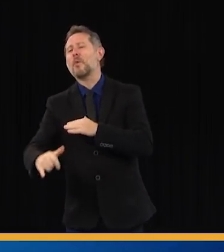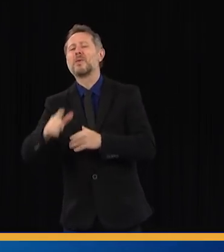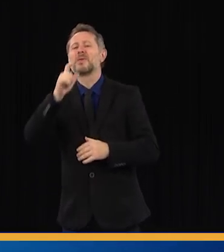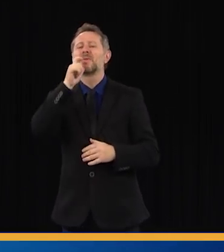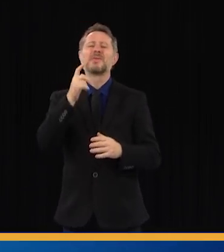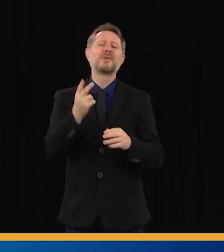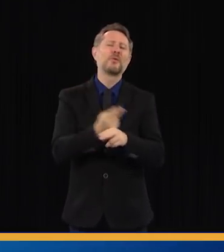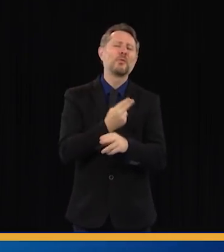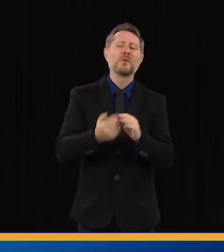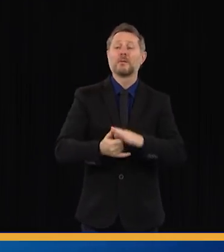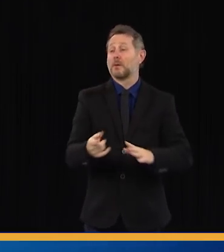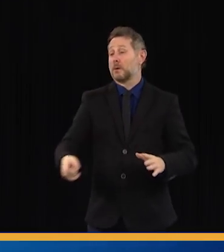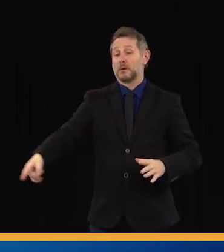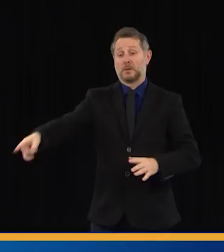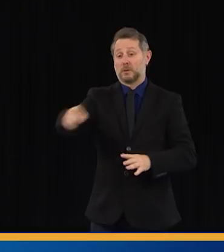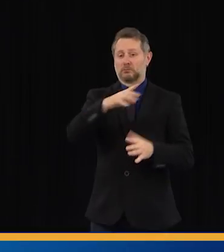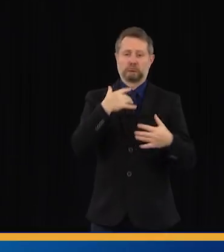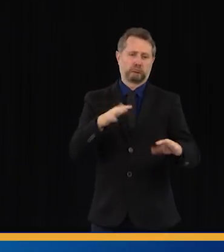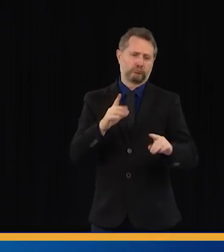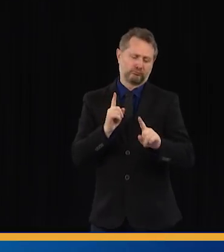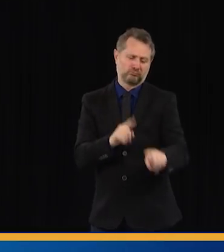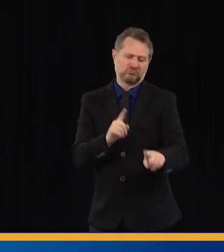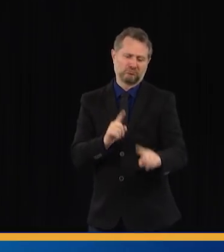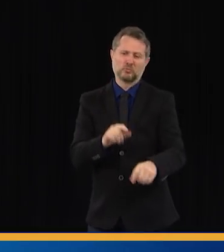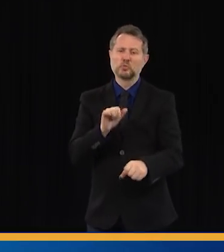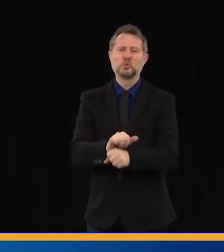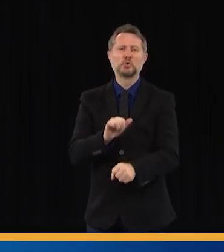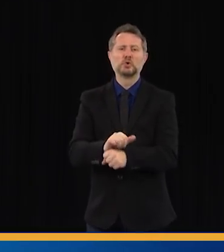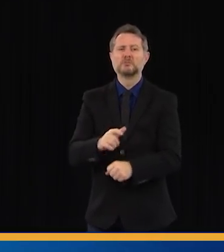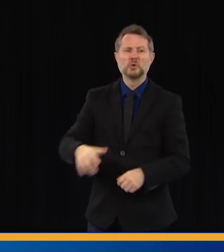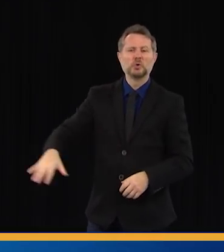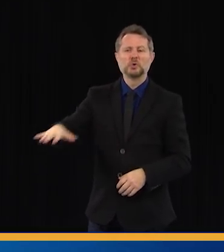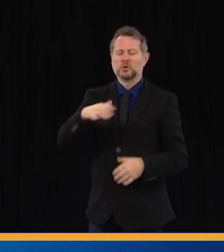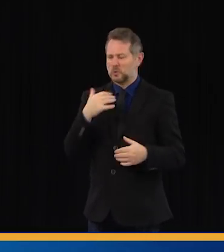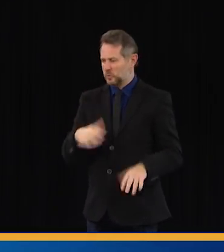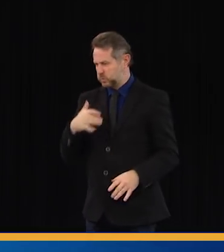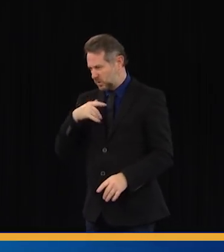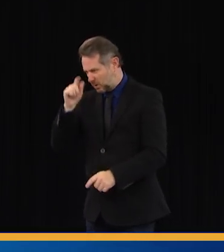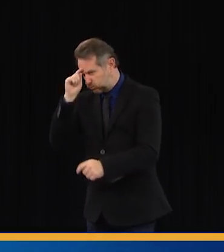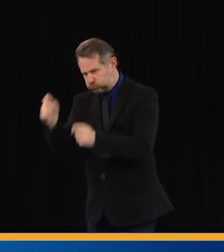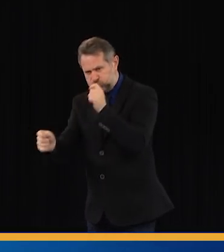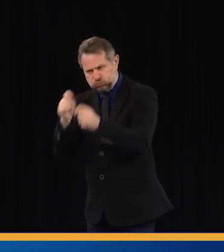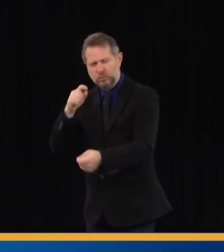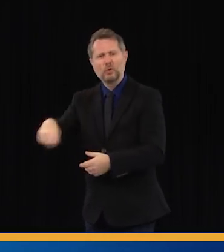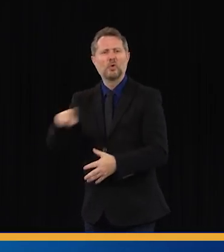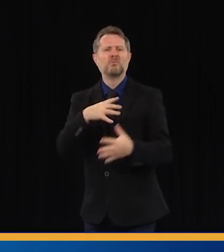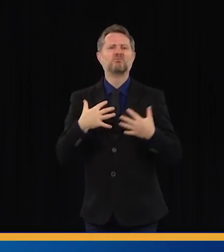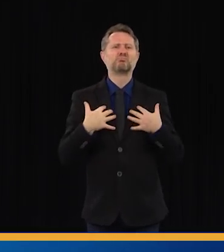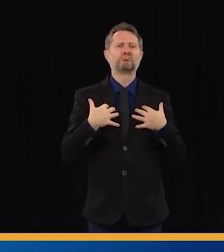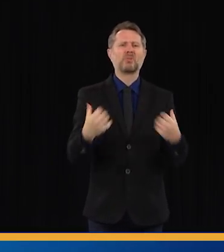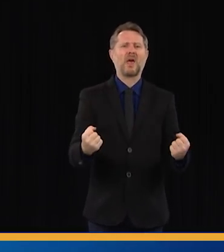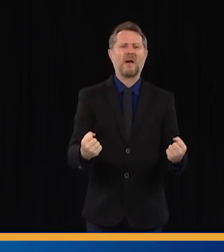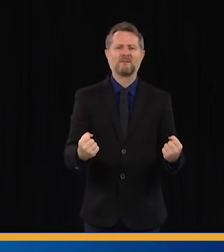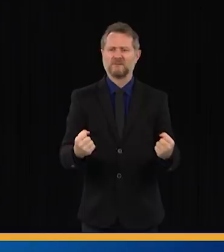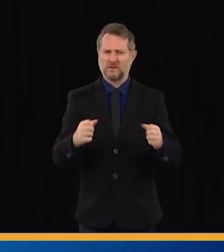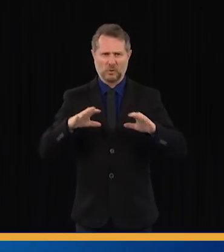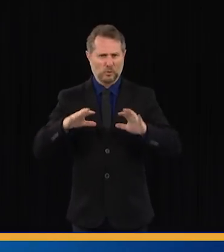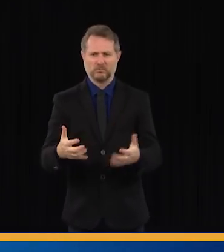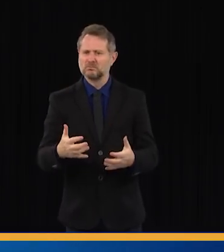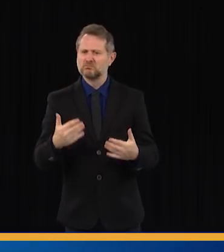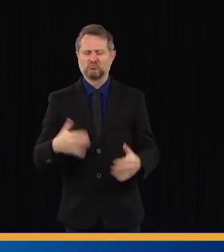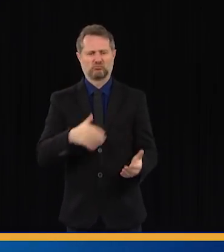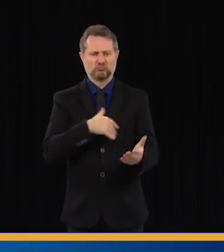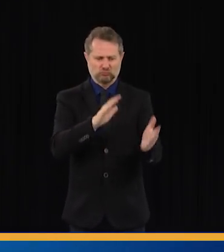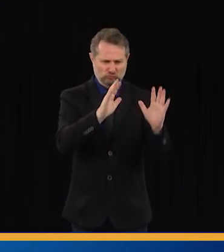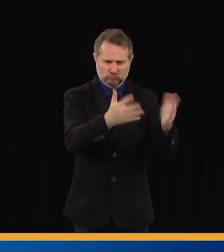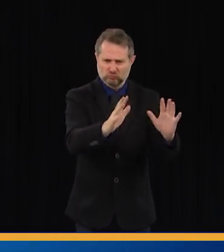I mean, people just doing extraordinarily brave, generous, courageous things every day, literally putting